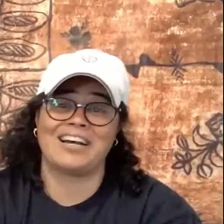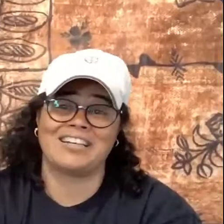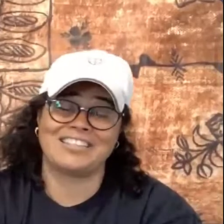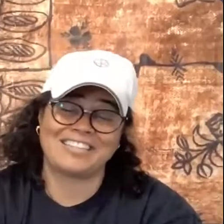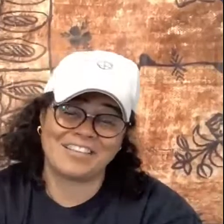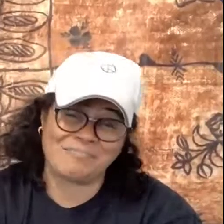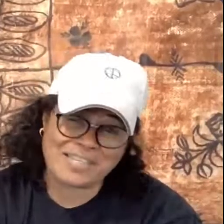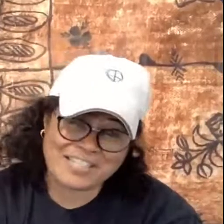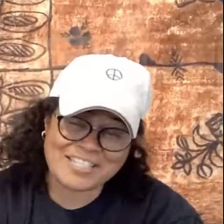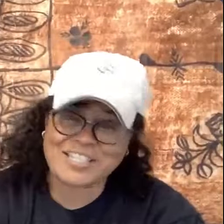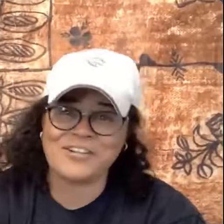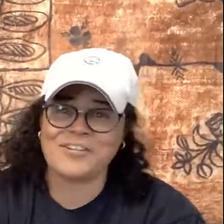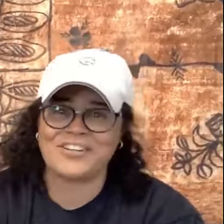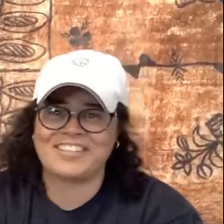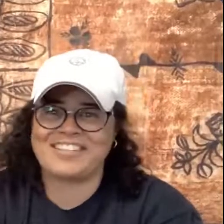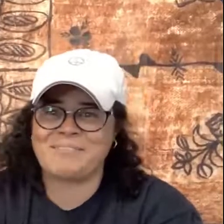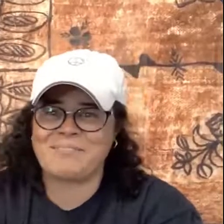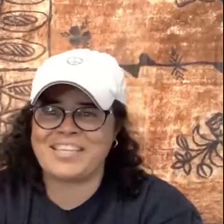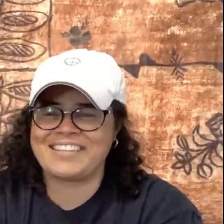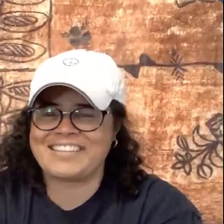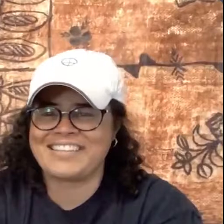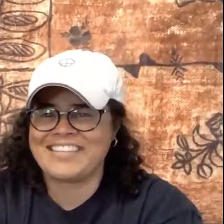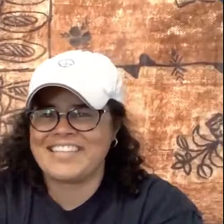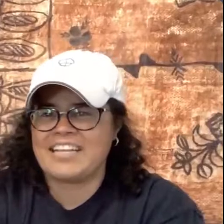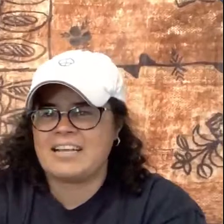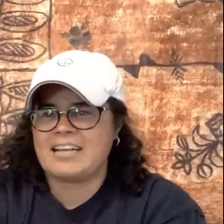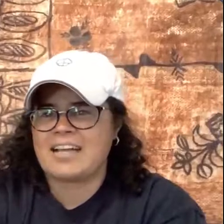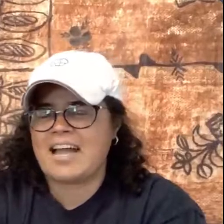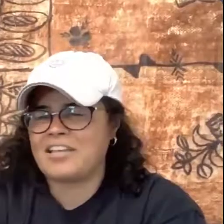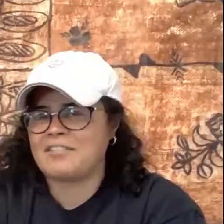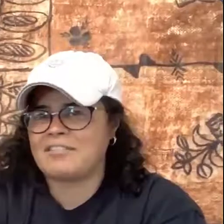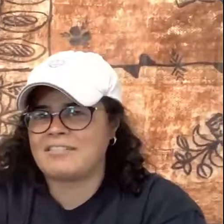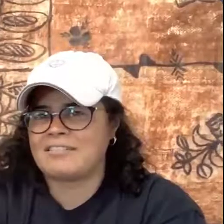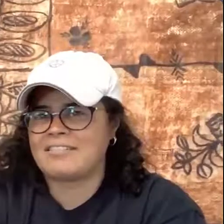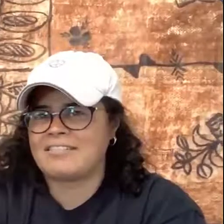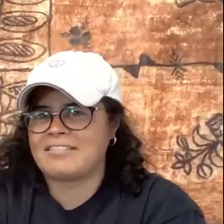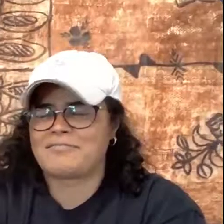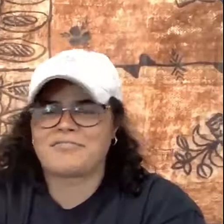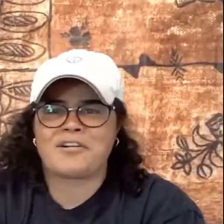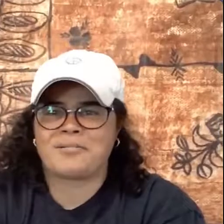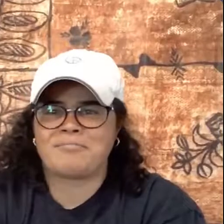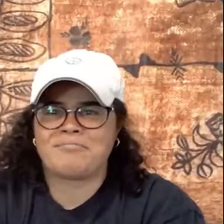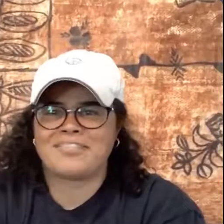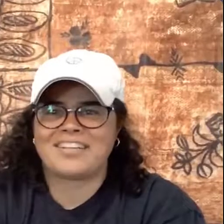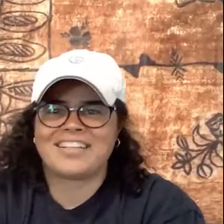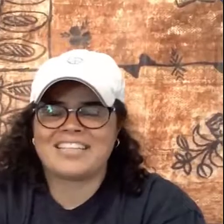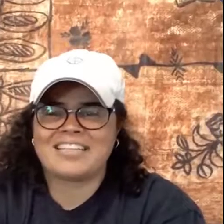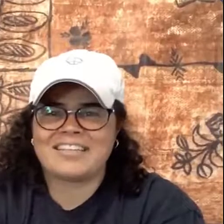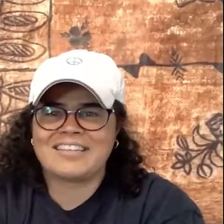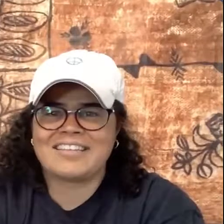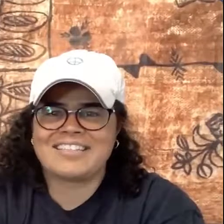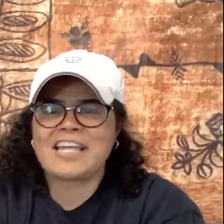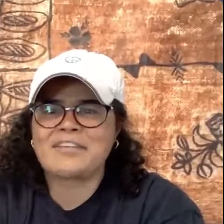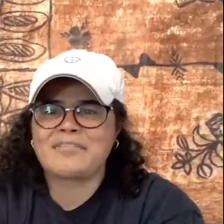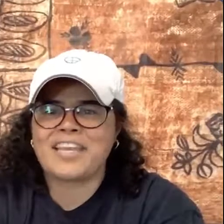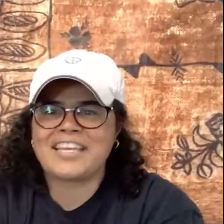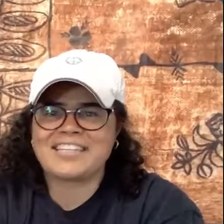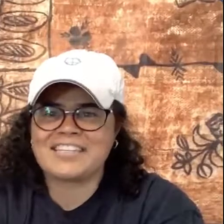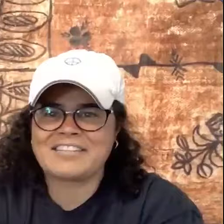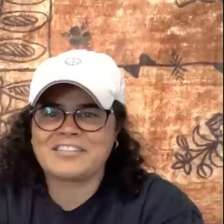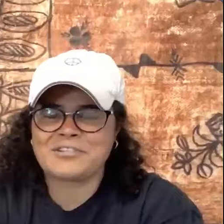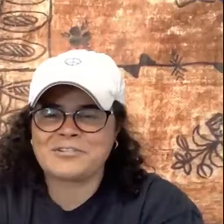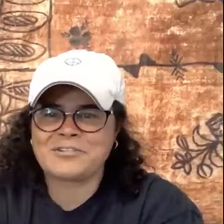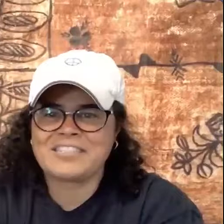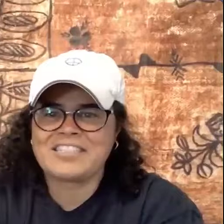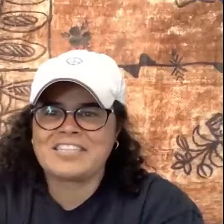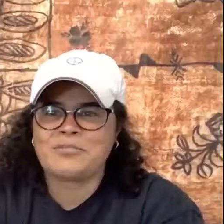we have been so honored to meet, hail from the Santa Fe